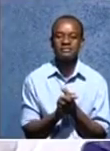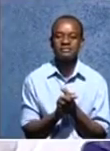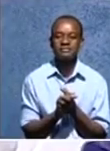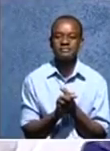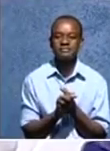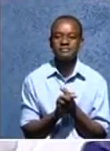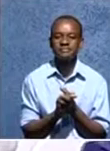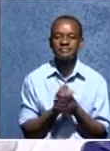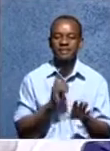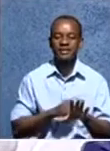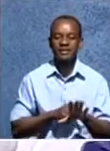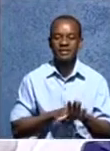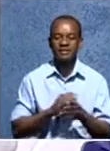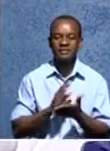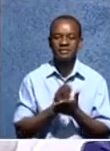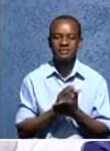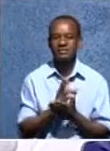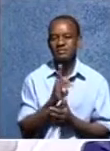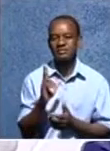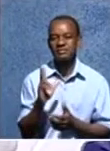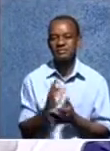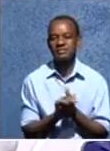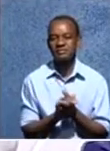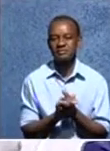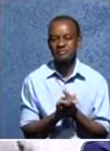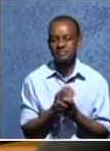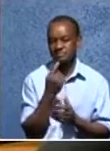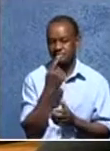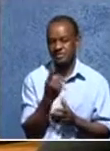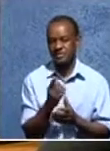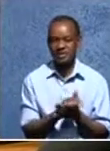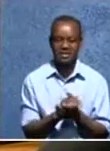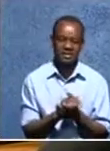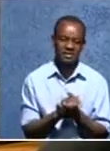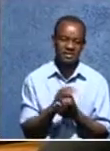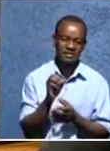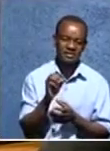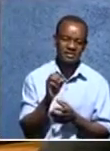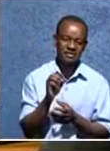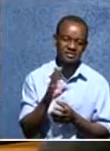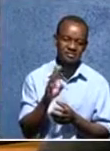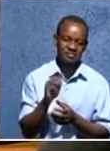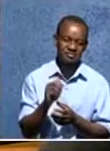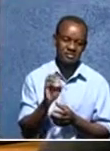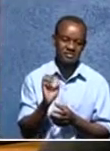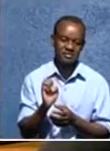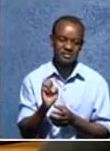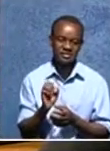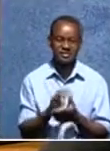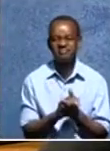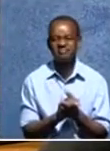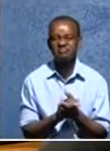just frankly say Namibia is a fairly expensive destination. Is that true, or is it just perception? Yeah, before I get onto it, let me